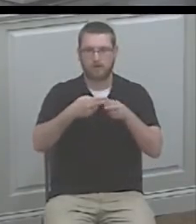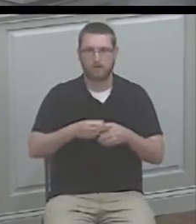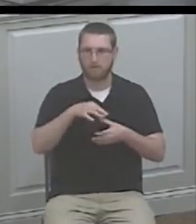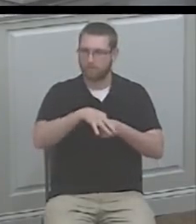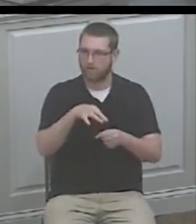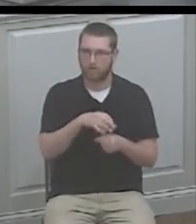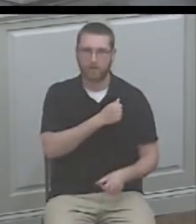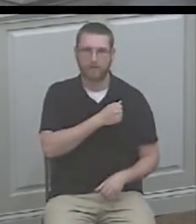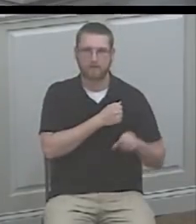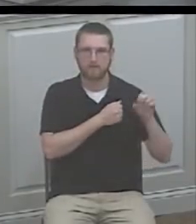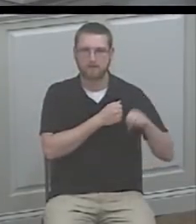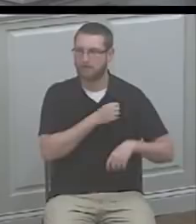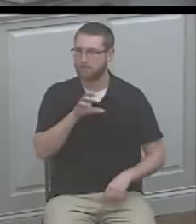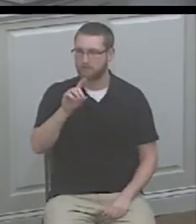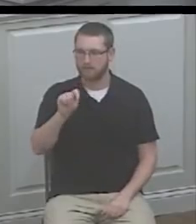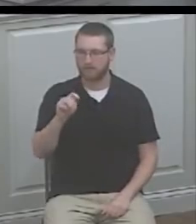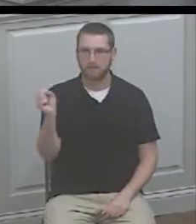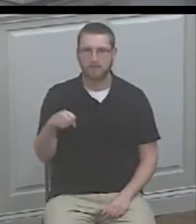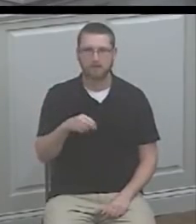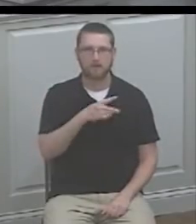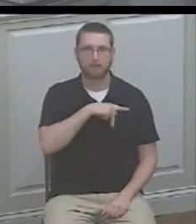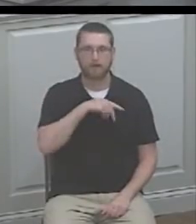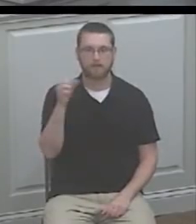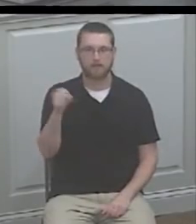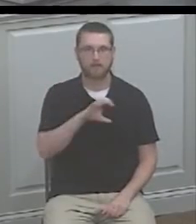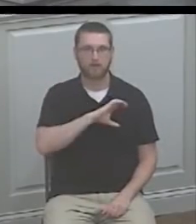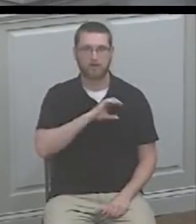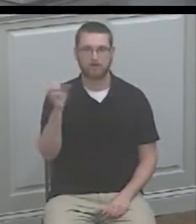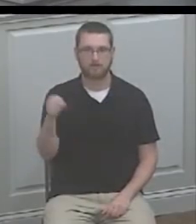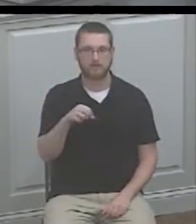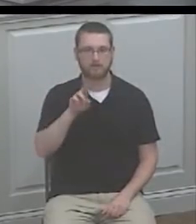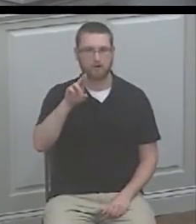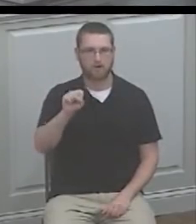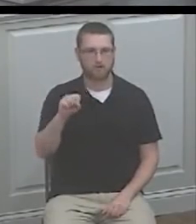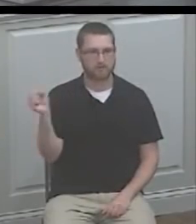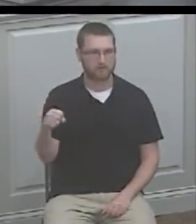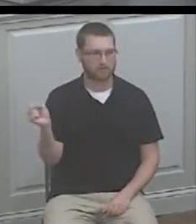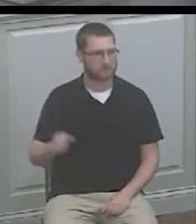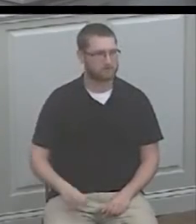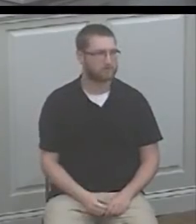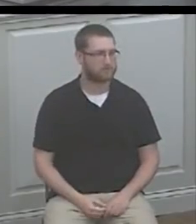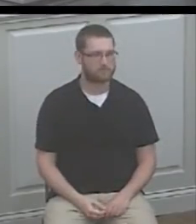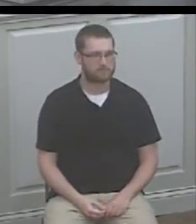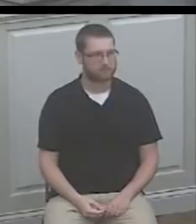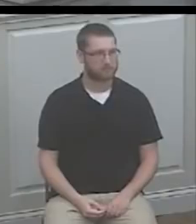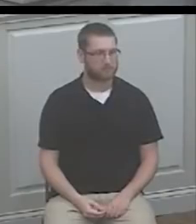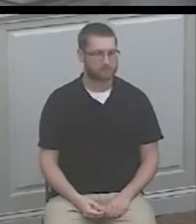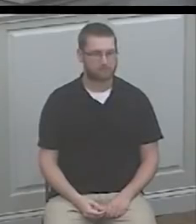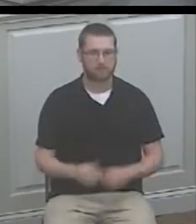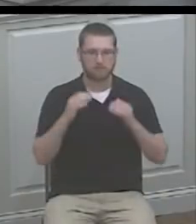Commissioner Atkins? Yes. Commissioner Terry? Yes. Mayor Paris? Yes. Commissioner Cottle?